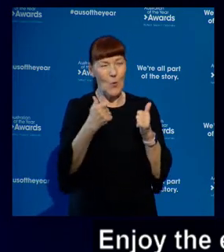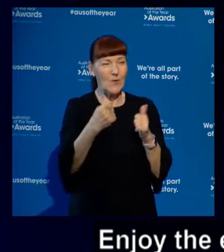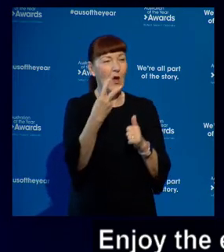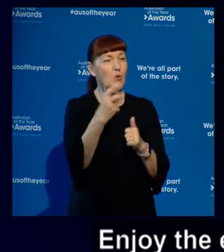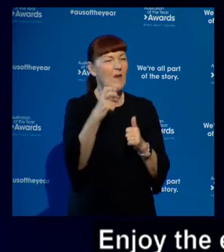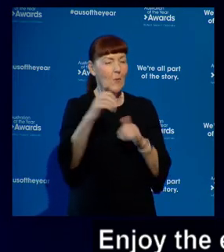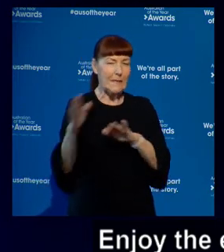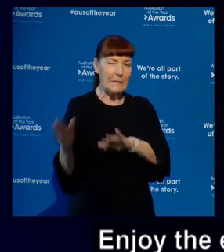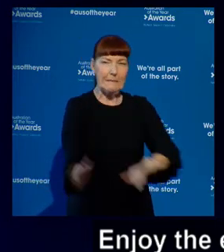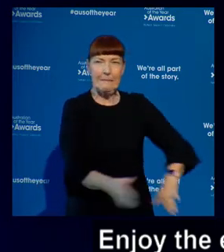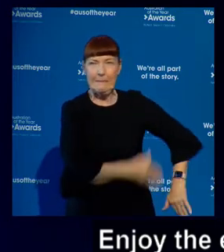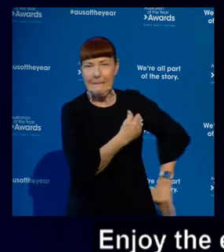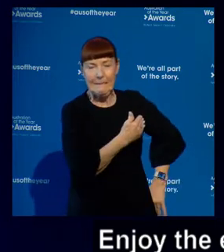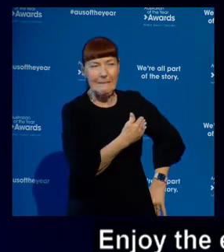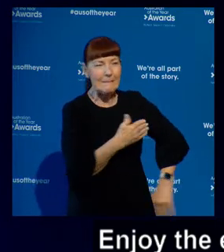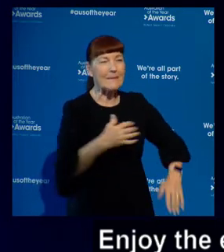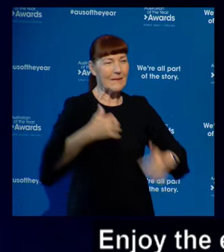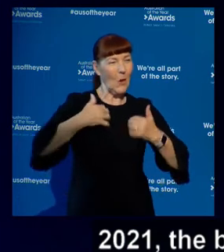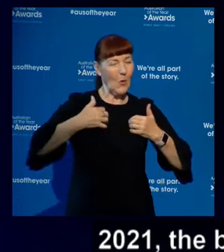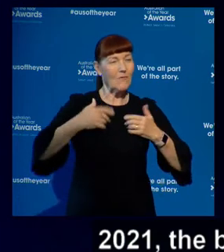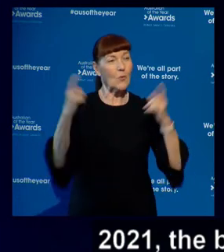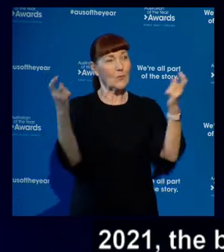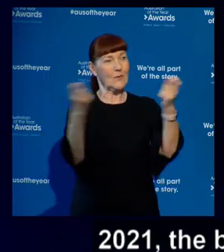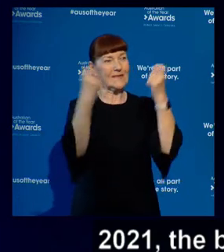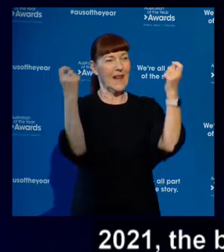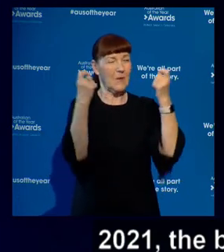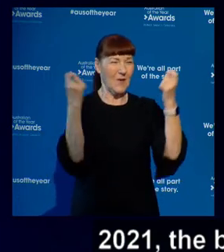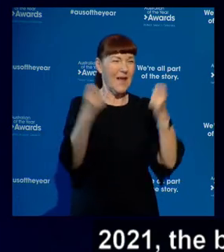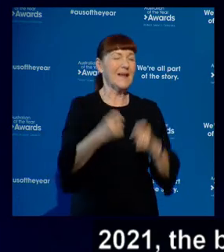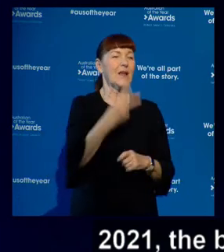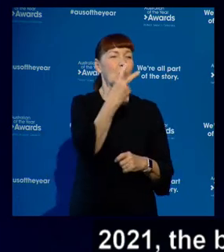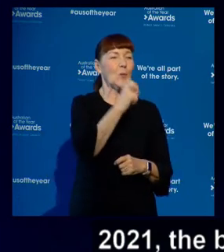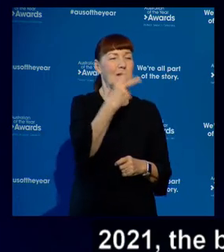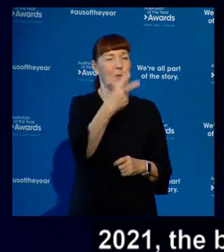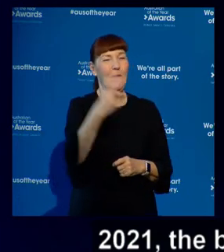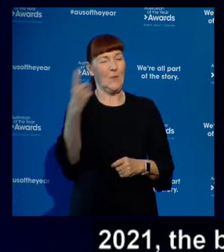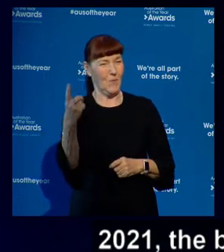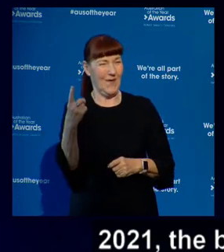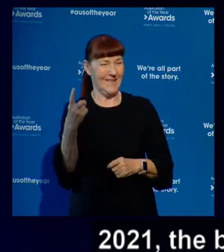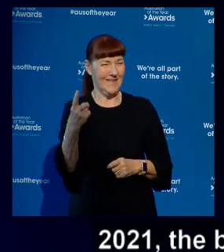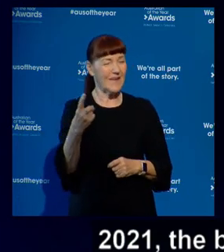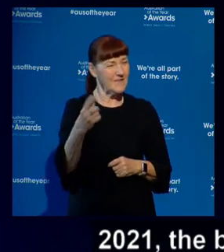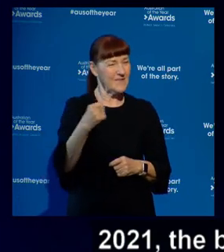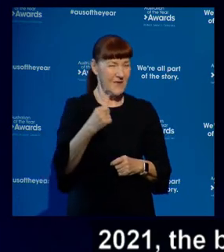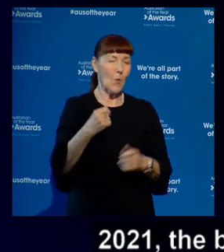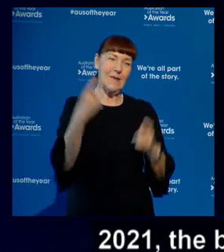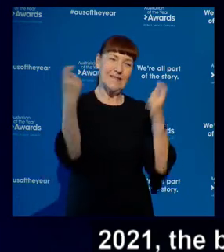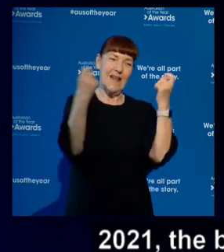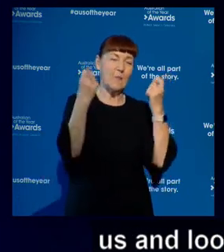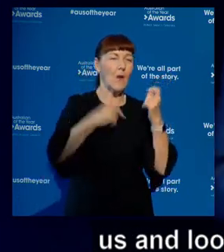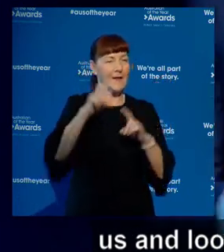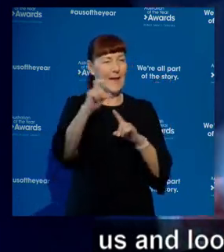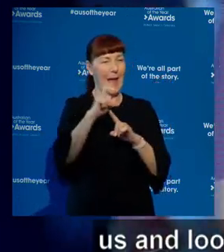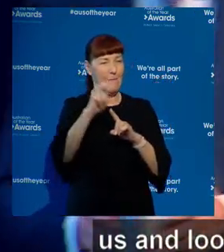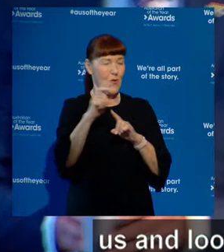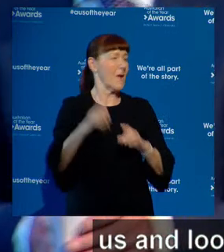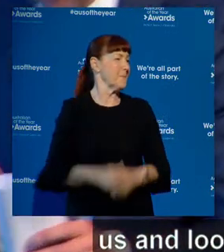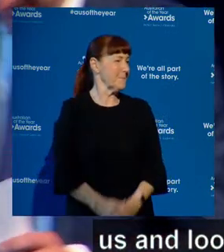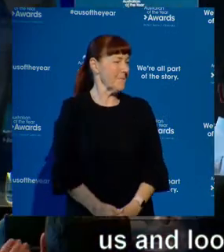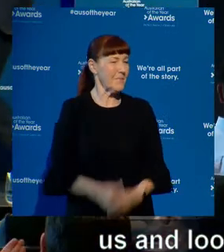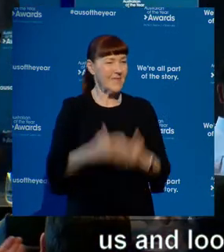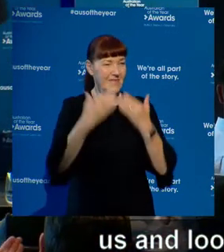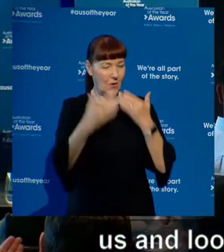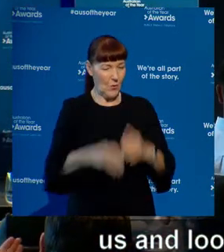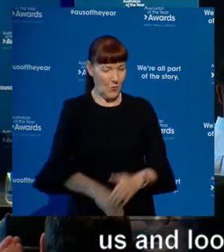us and look forward to celebrating what's great about our city and our nation. Thank you.